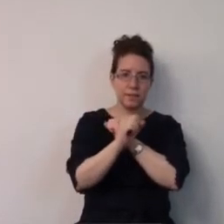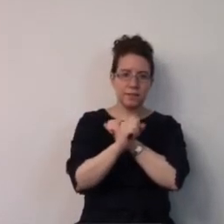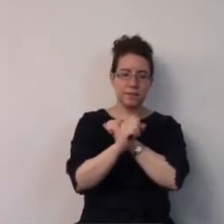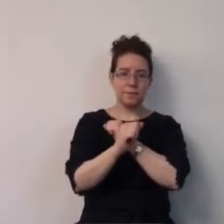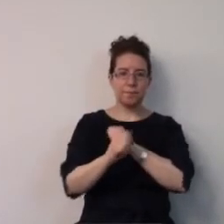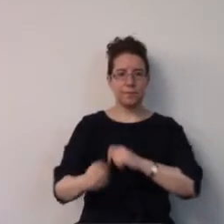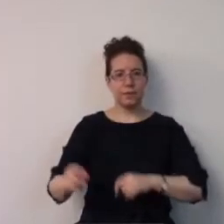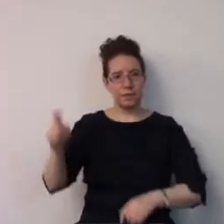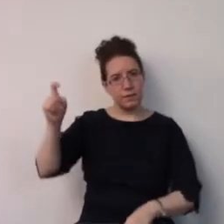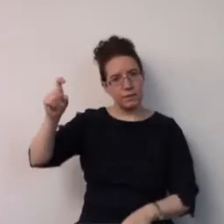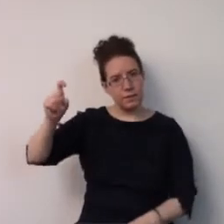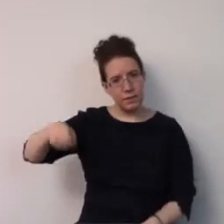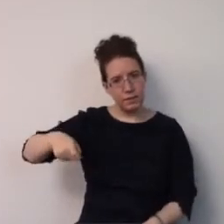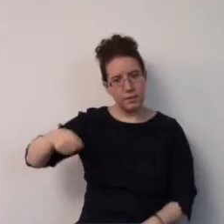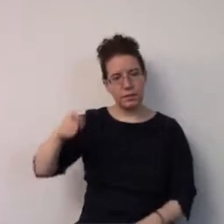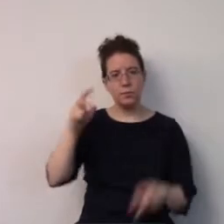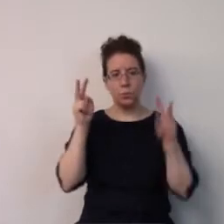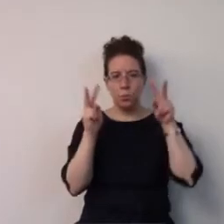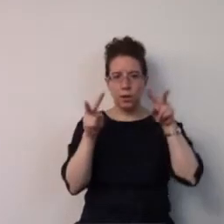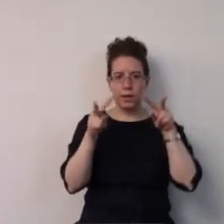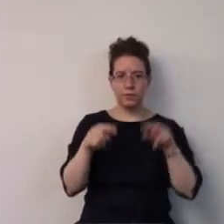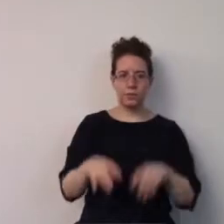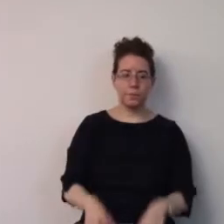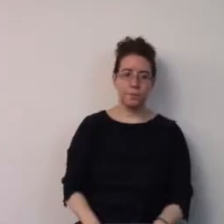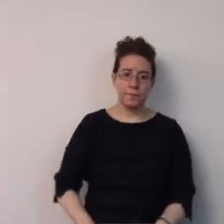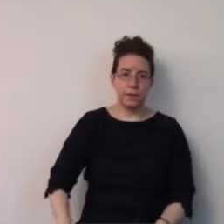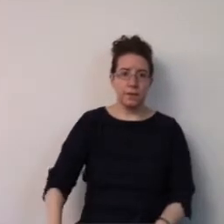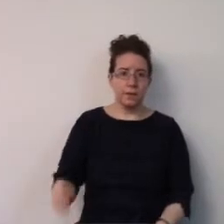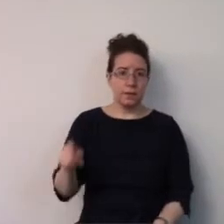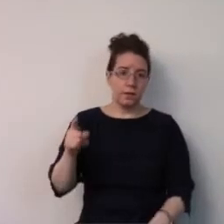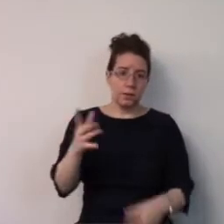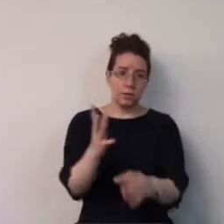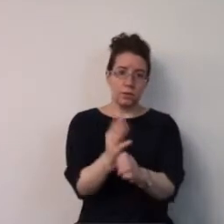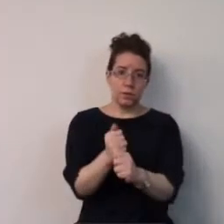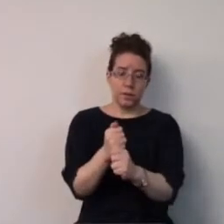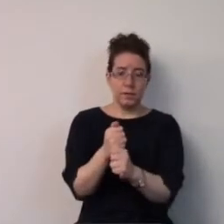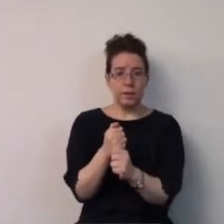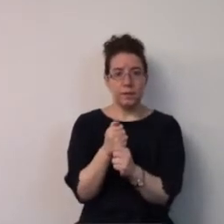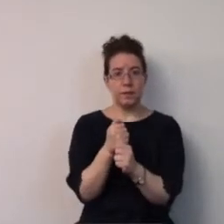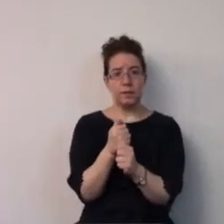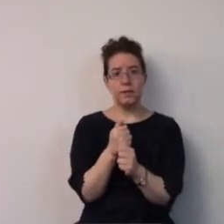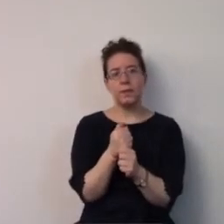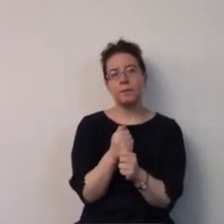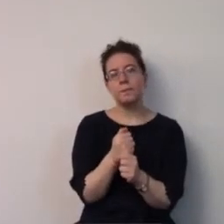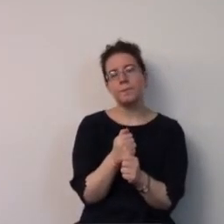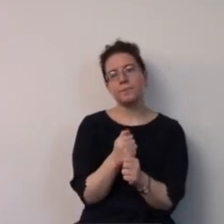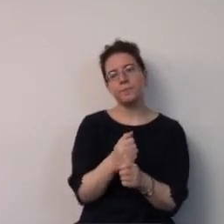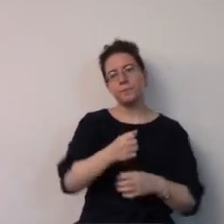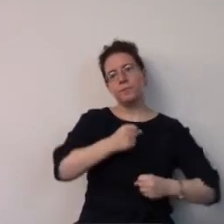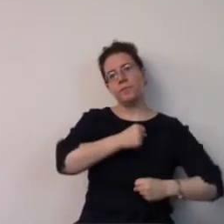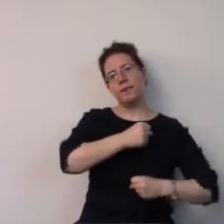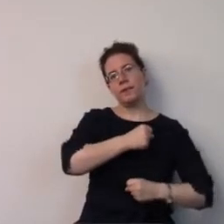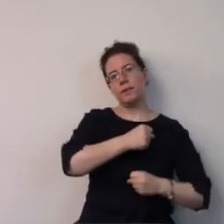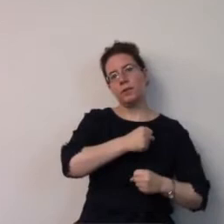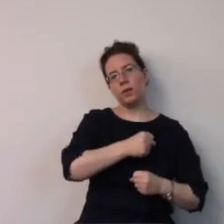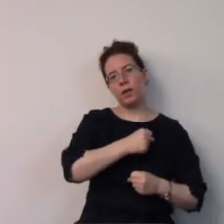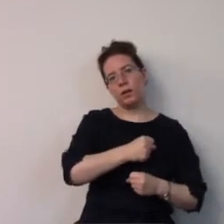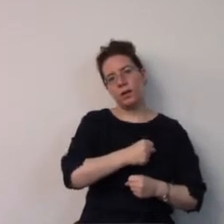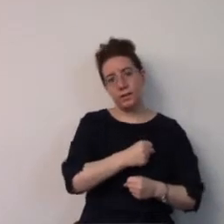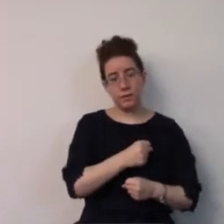building. Yes. Not to go to sleep. No. But to watch. To watch. To watch, to make sure